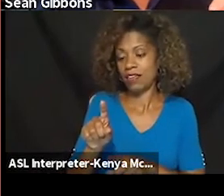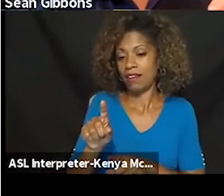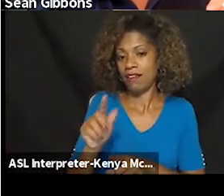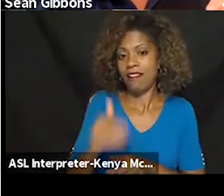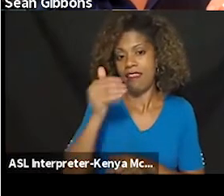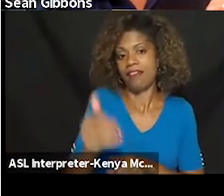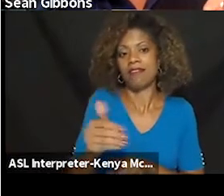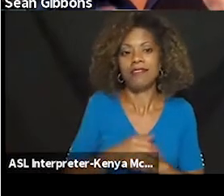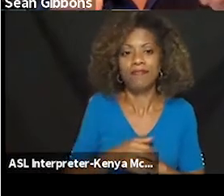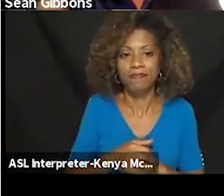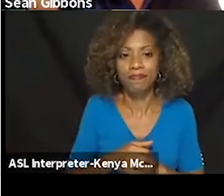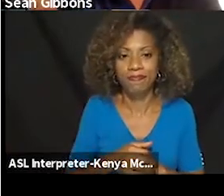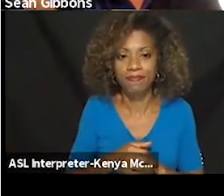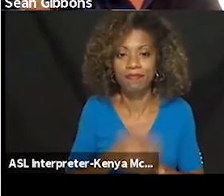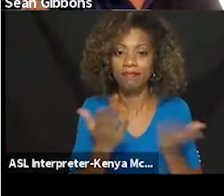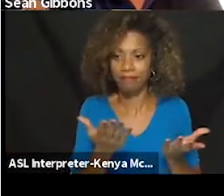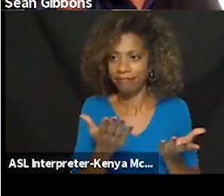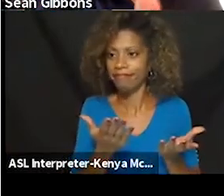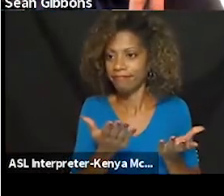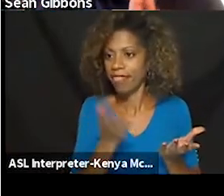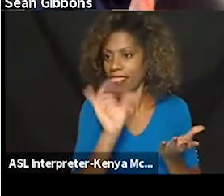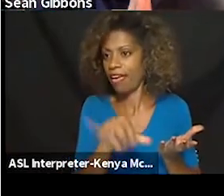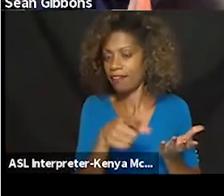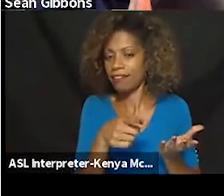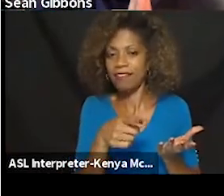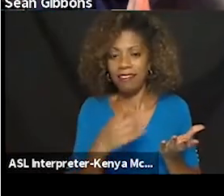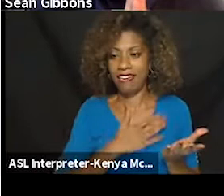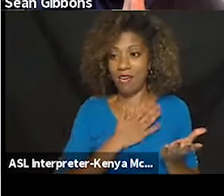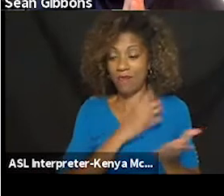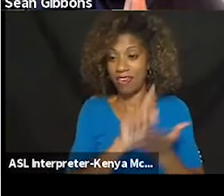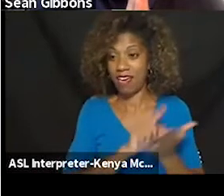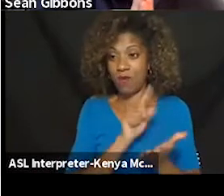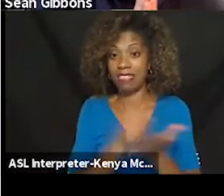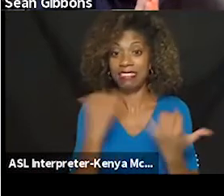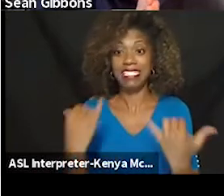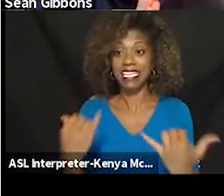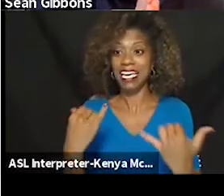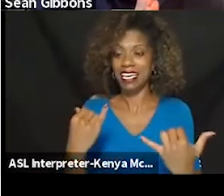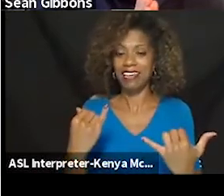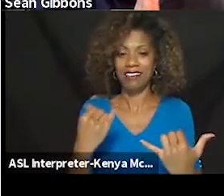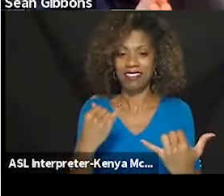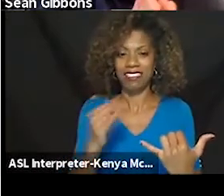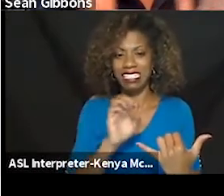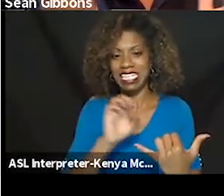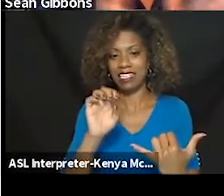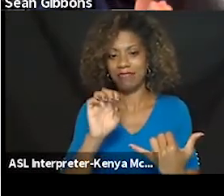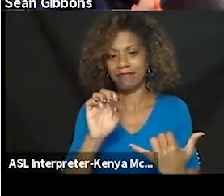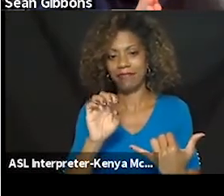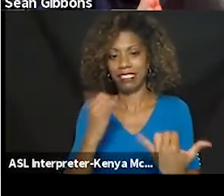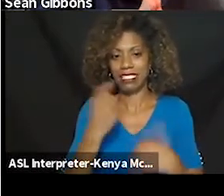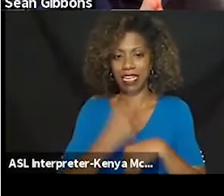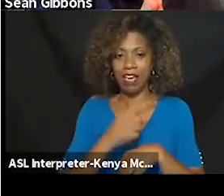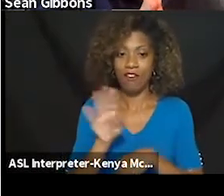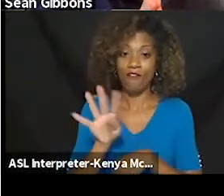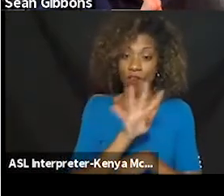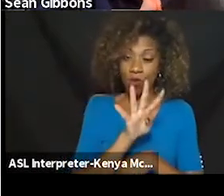forward. And there we go. That's that happy hour I just mentioned. It's actually today, East Coast time. So for those folks who are looking for a little